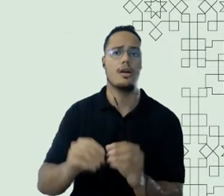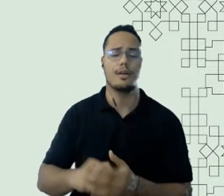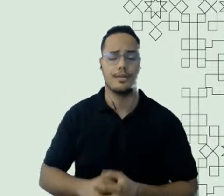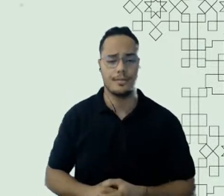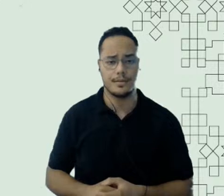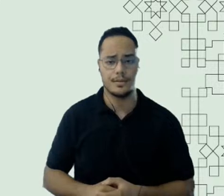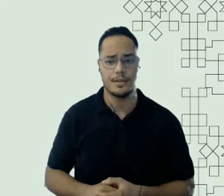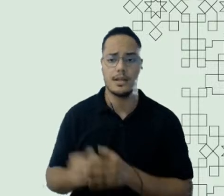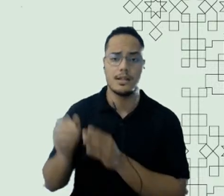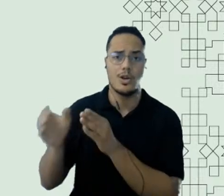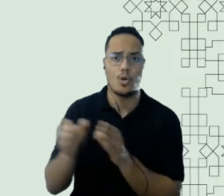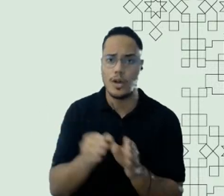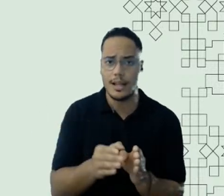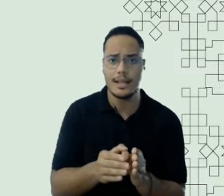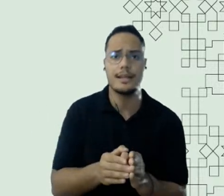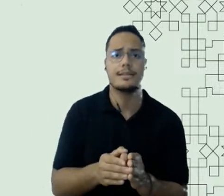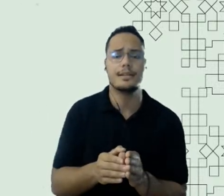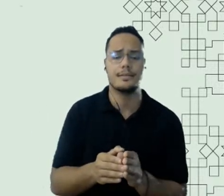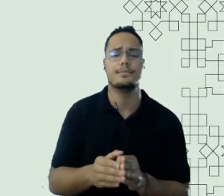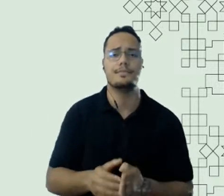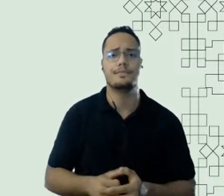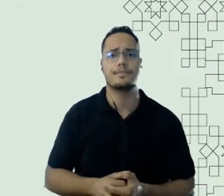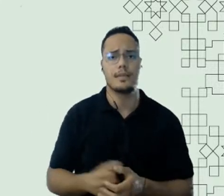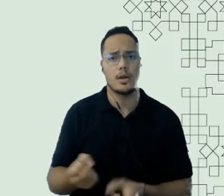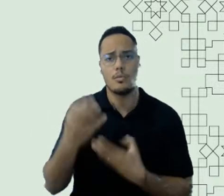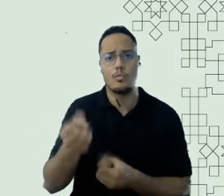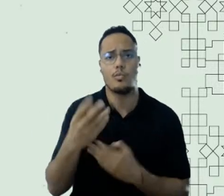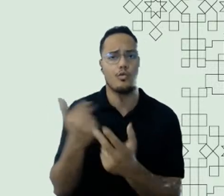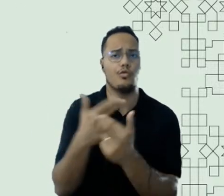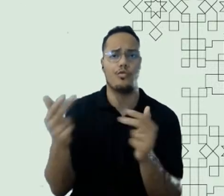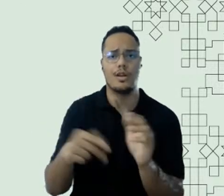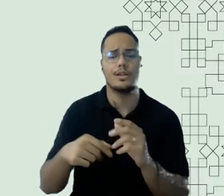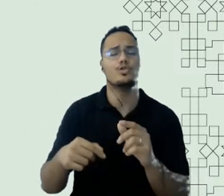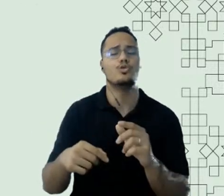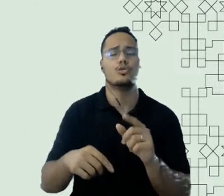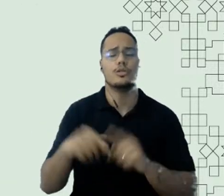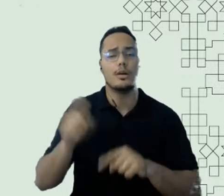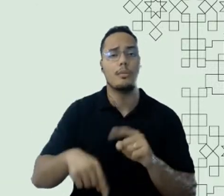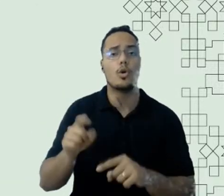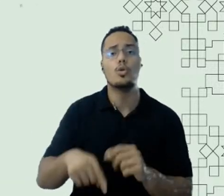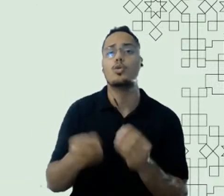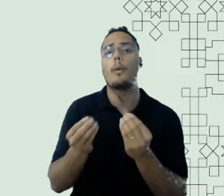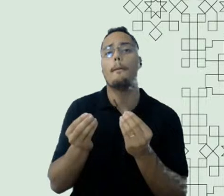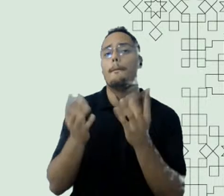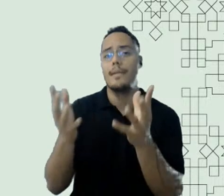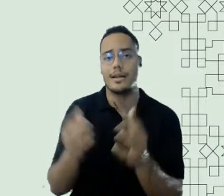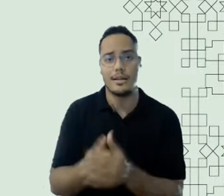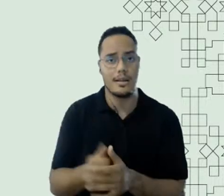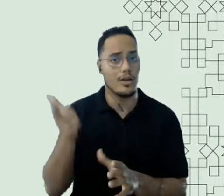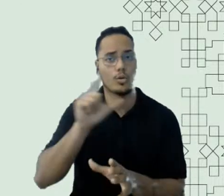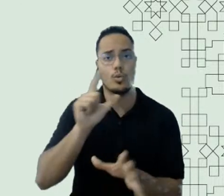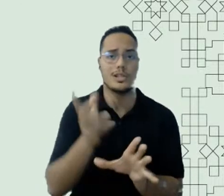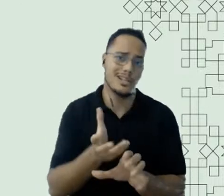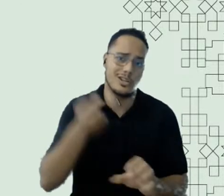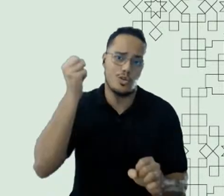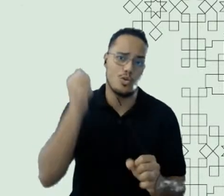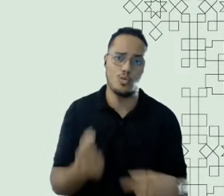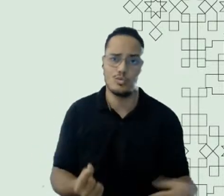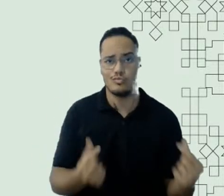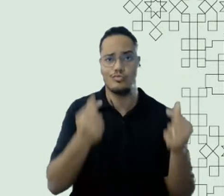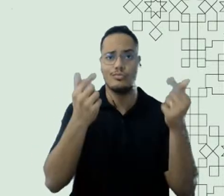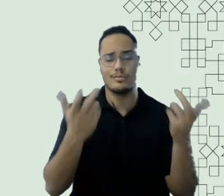It hosts it, for sure, but at the same time, it organizes it and it wants to make profit out of it. So it's a bit different